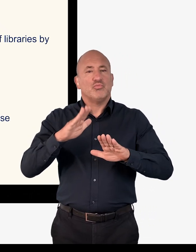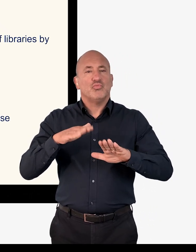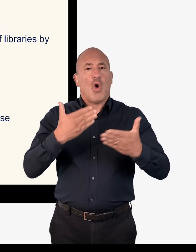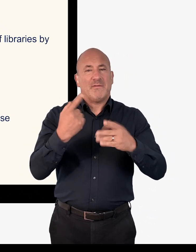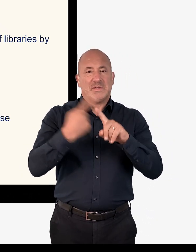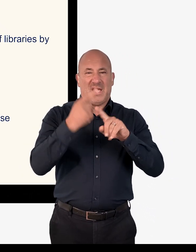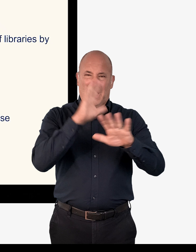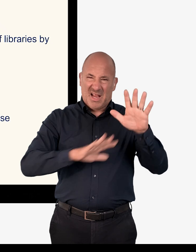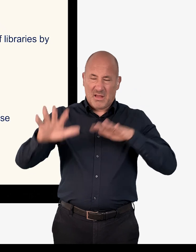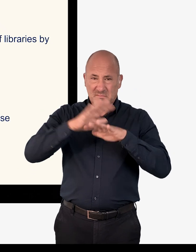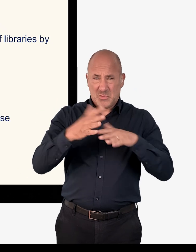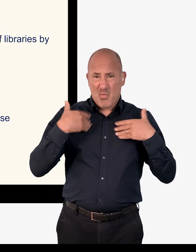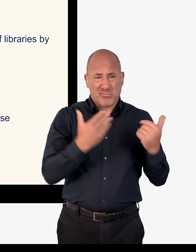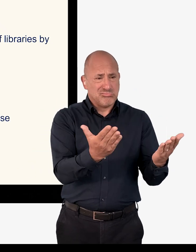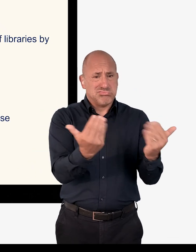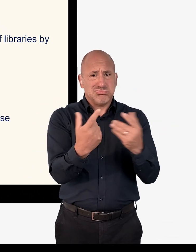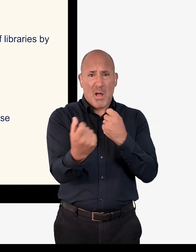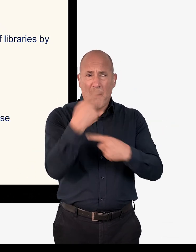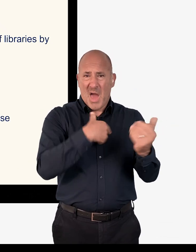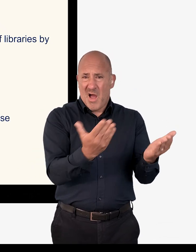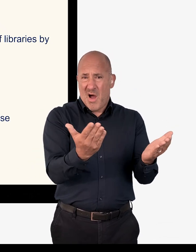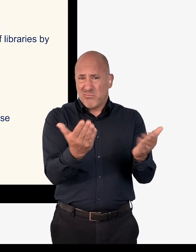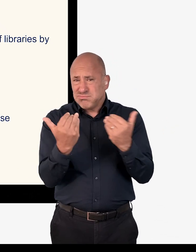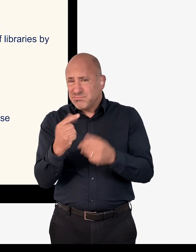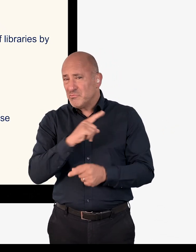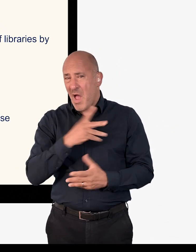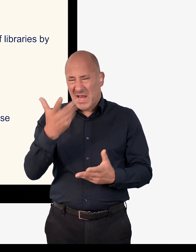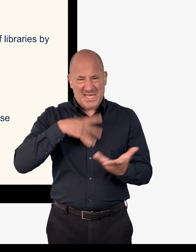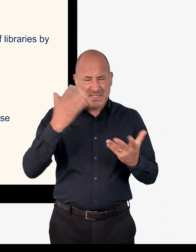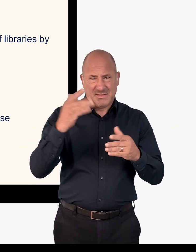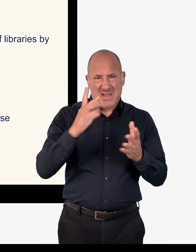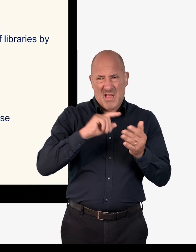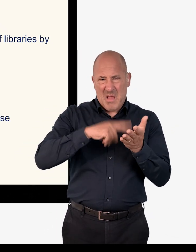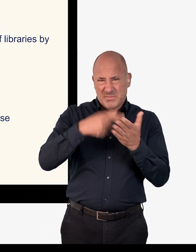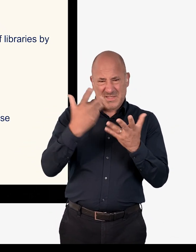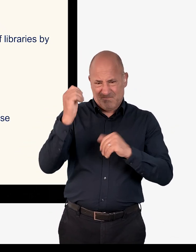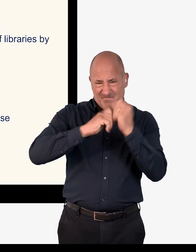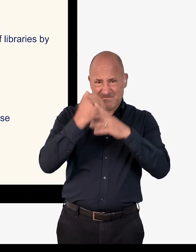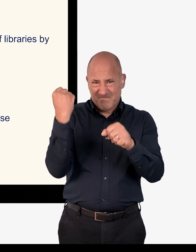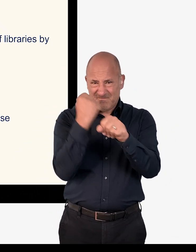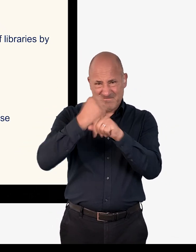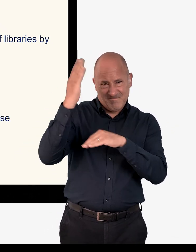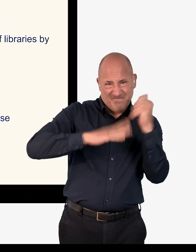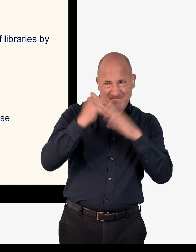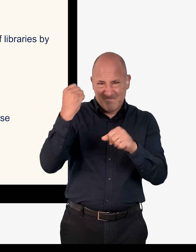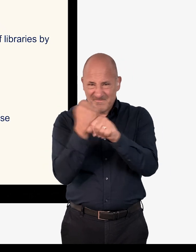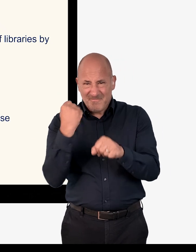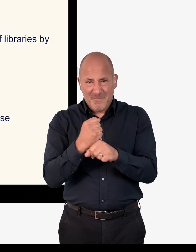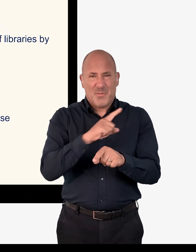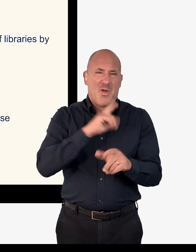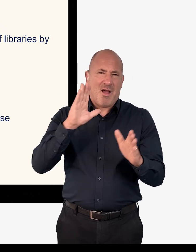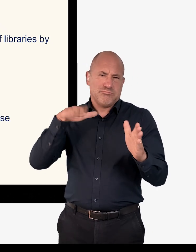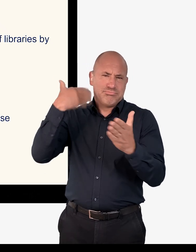local authority library services based in England. To apply for funding to undertake capital infrastructure